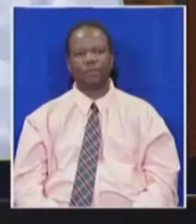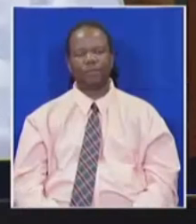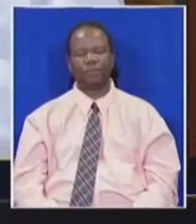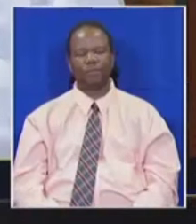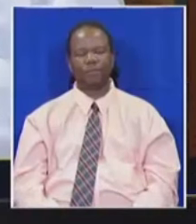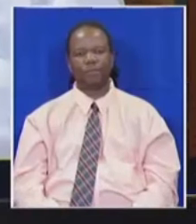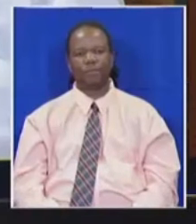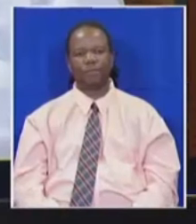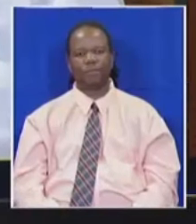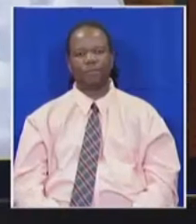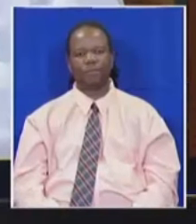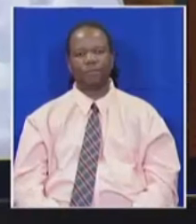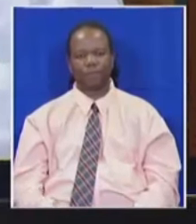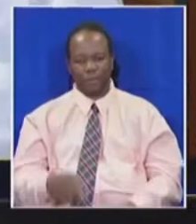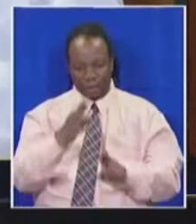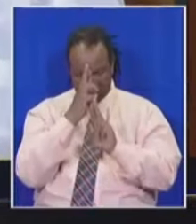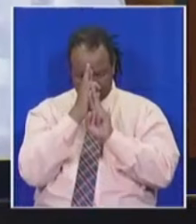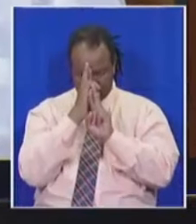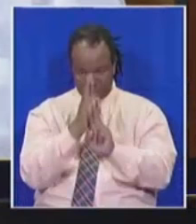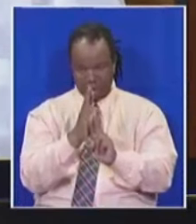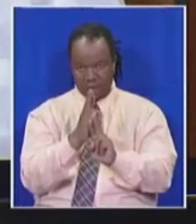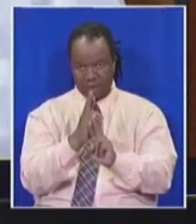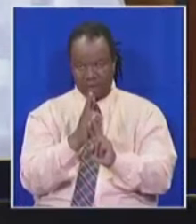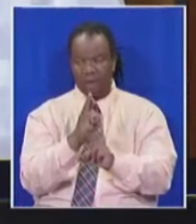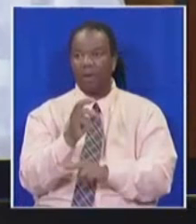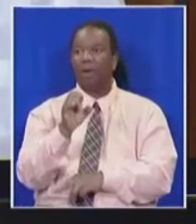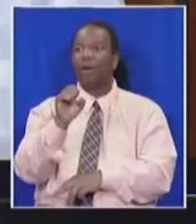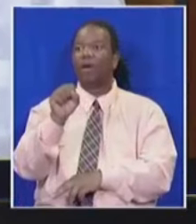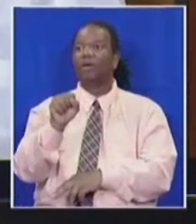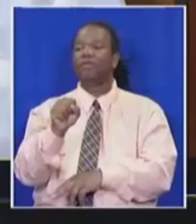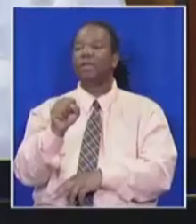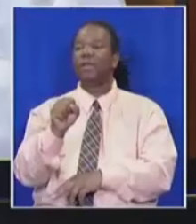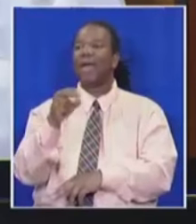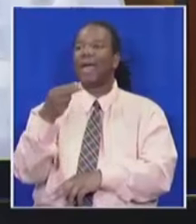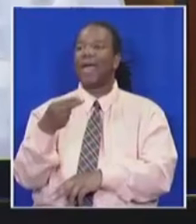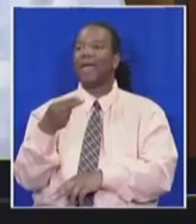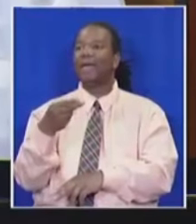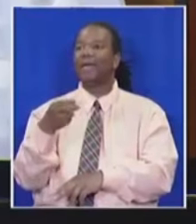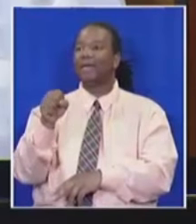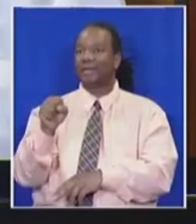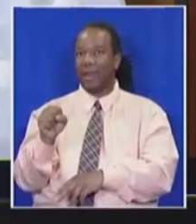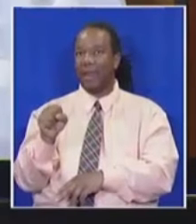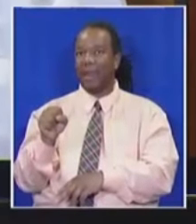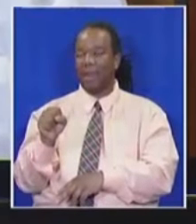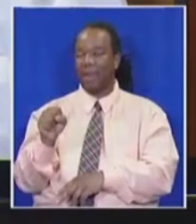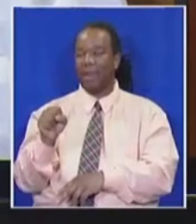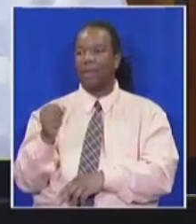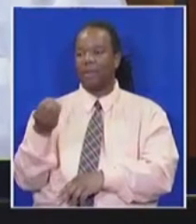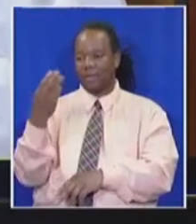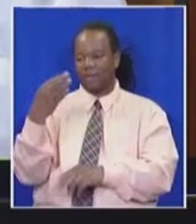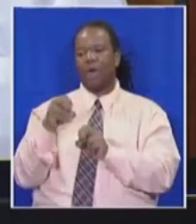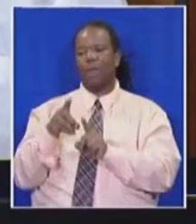Honourable Steenhuisen, you must give us an opportunity to preside over the House